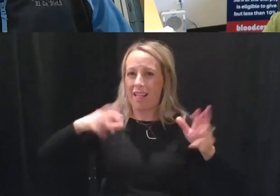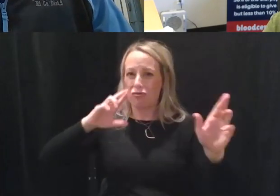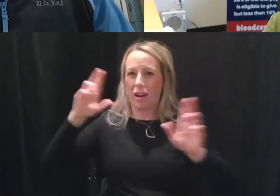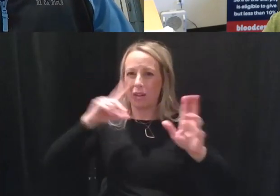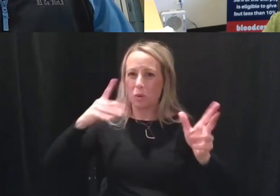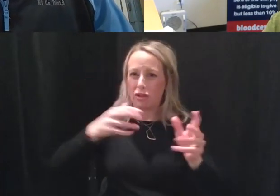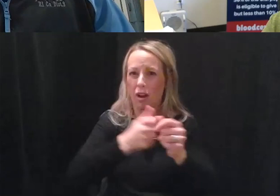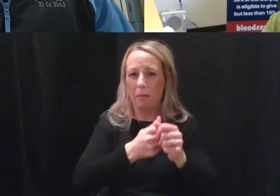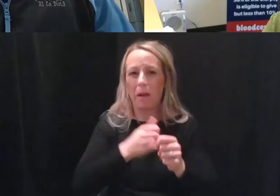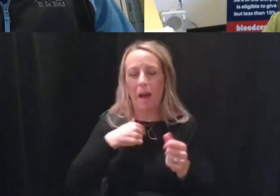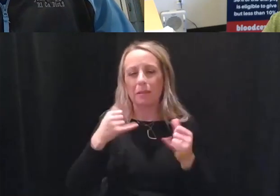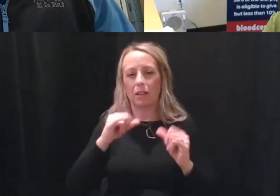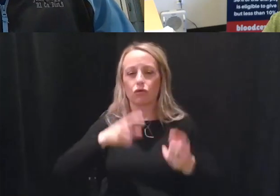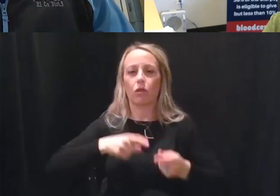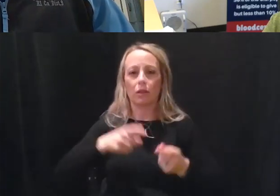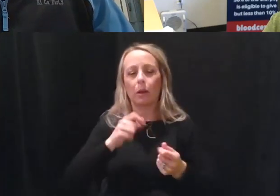that.